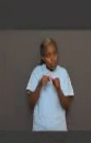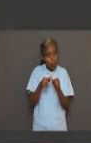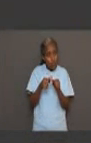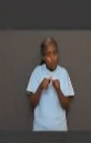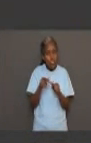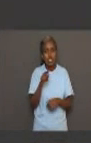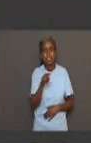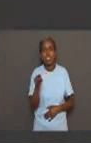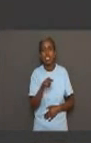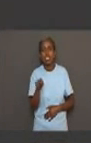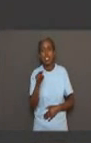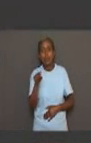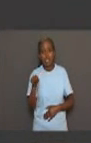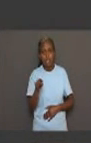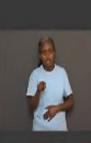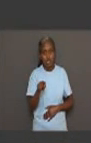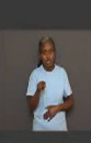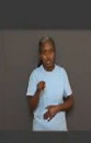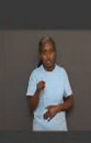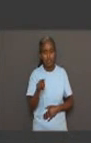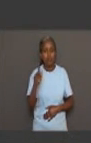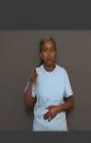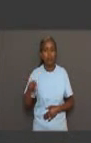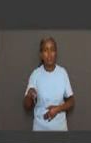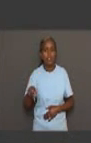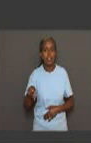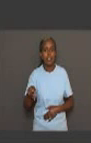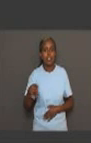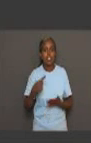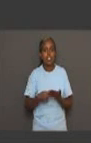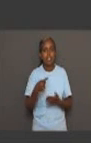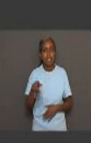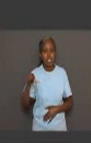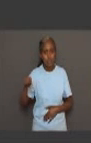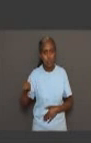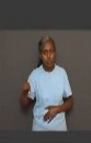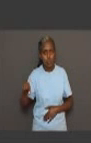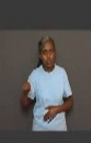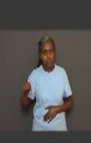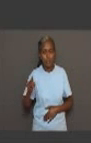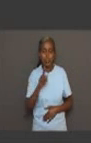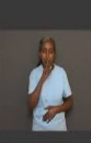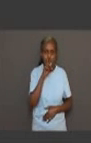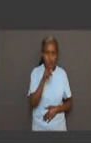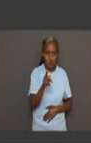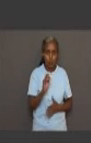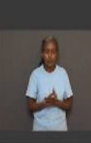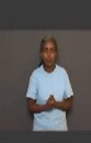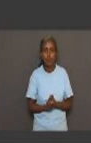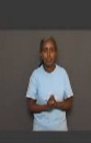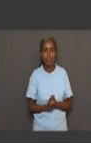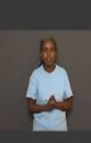Recall that the implication, if P then Q, is